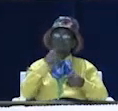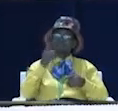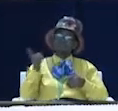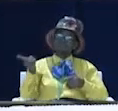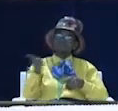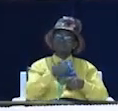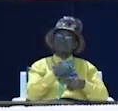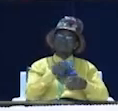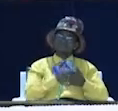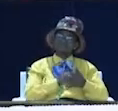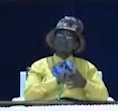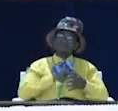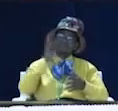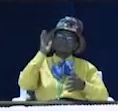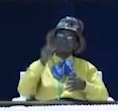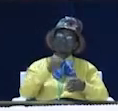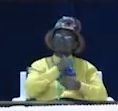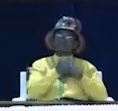Years ago,